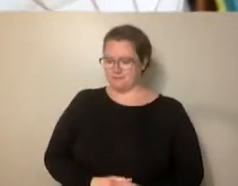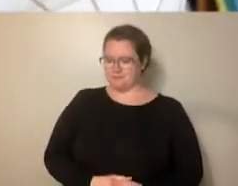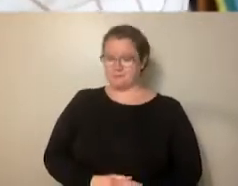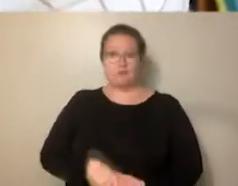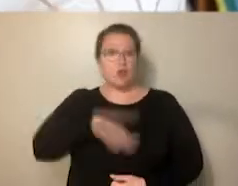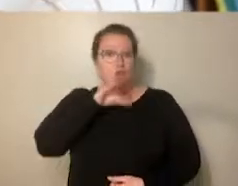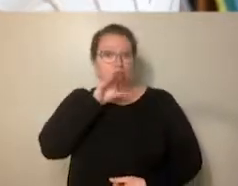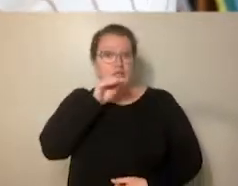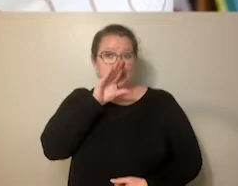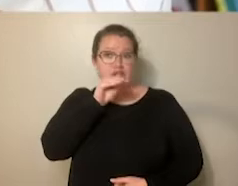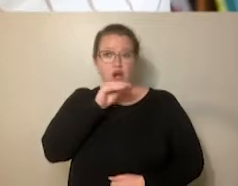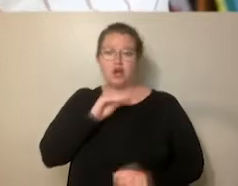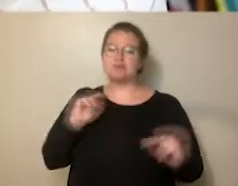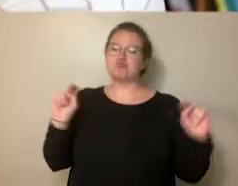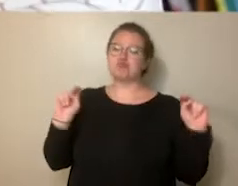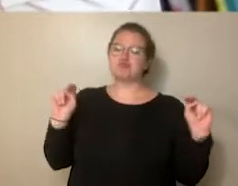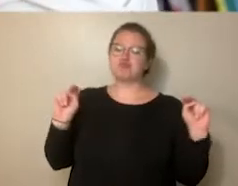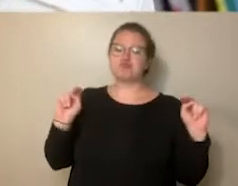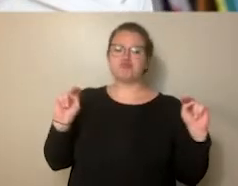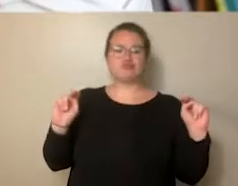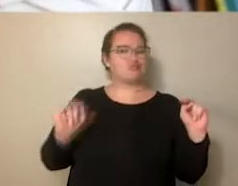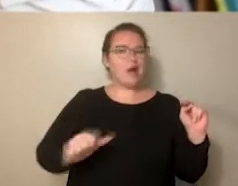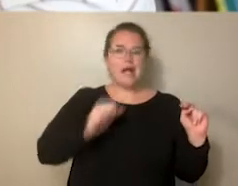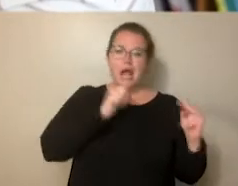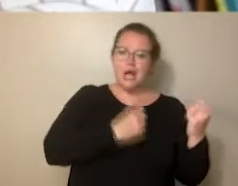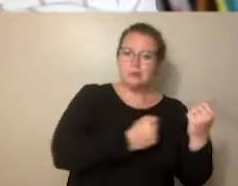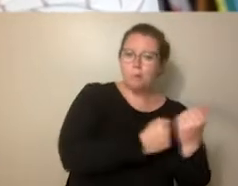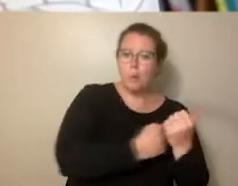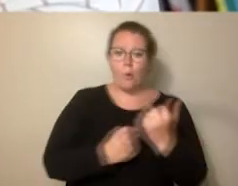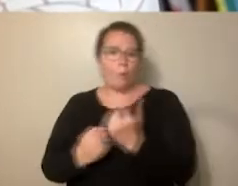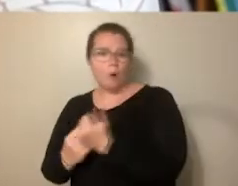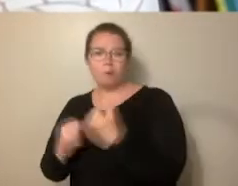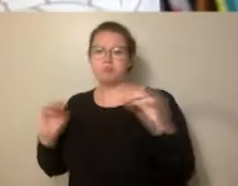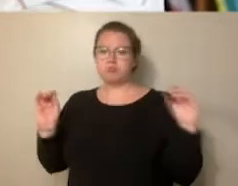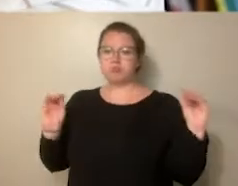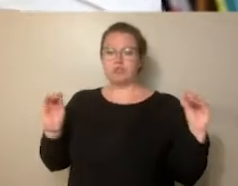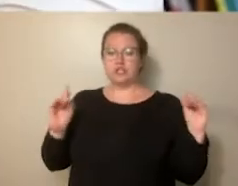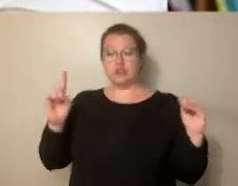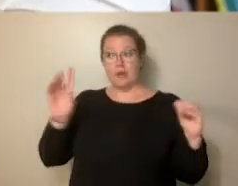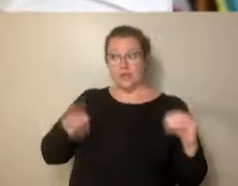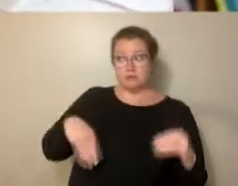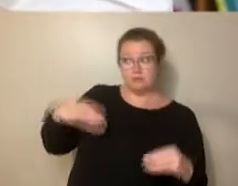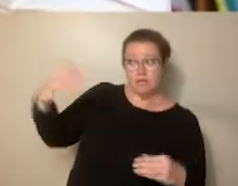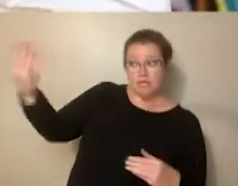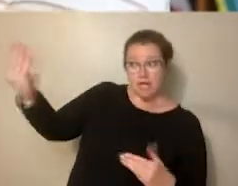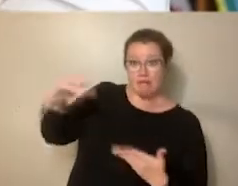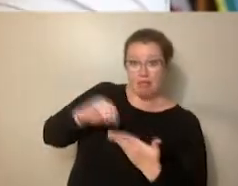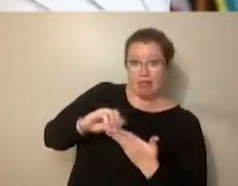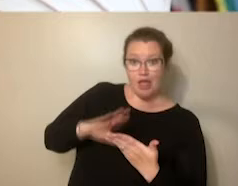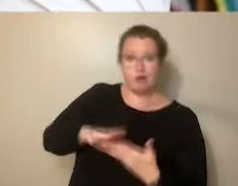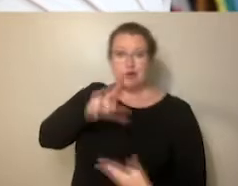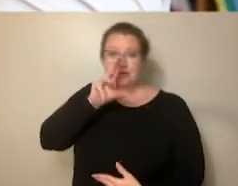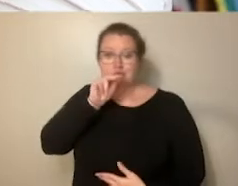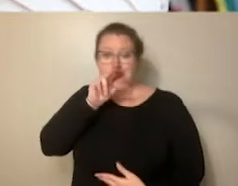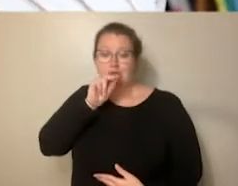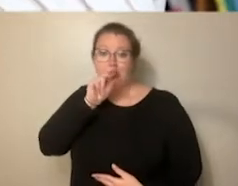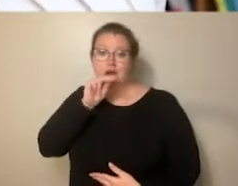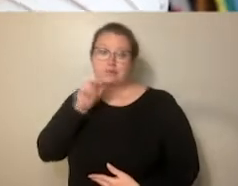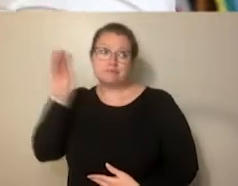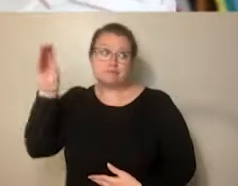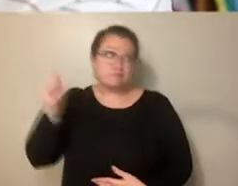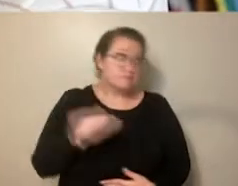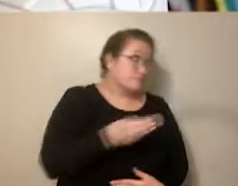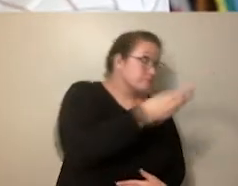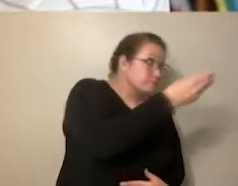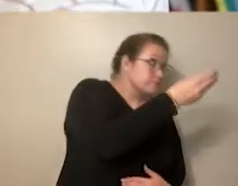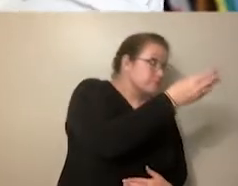Duck was a neutral party, so he brought the ultimatum to the cows. So here we have Duck. He's walking back to the barn